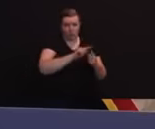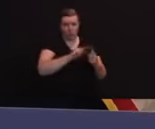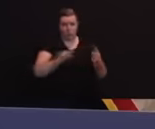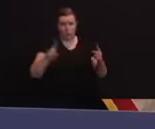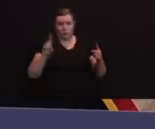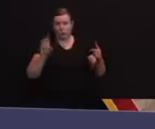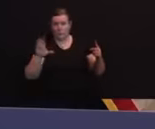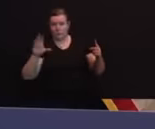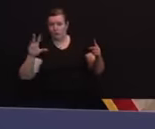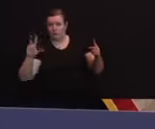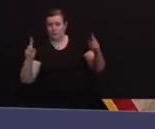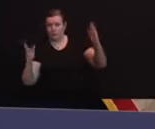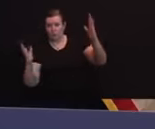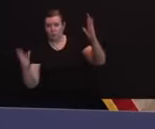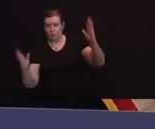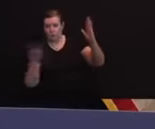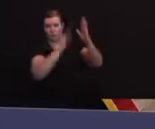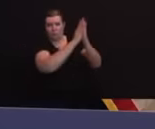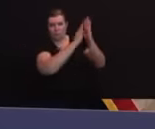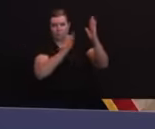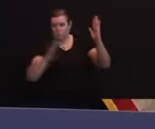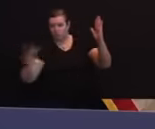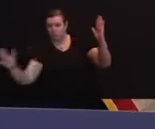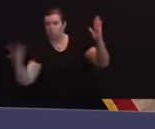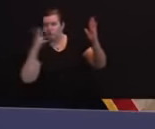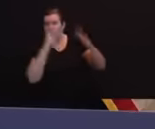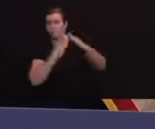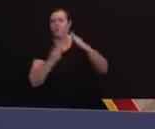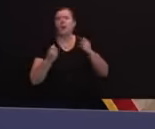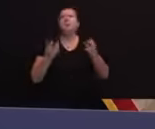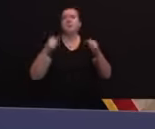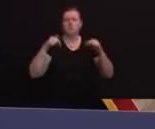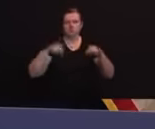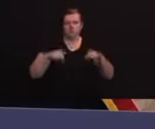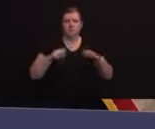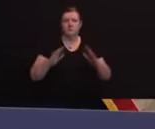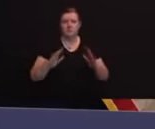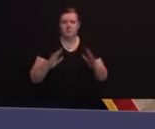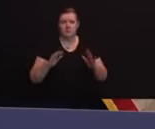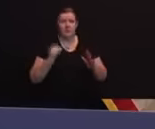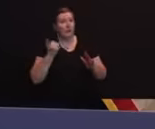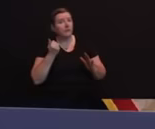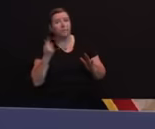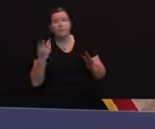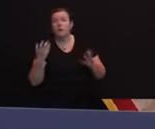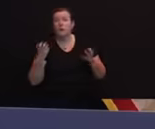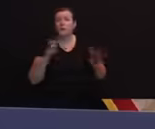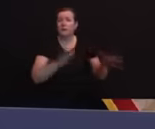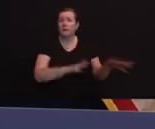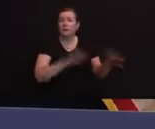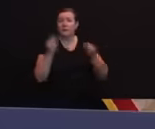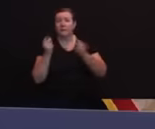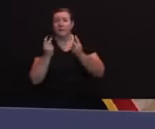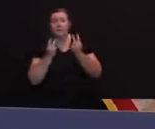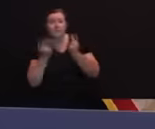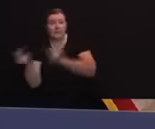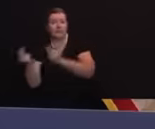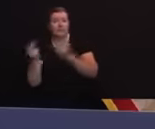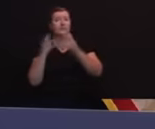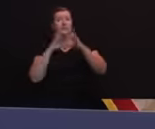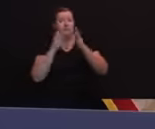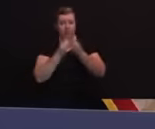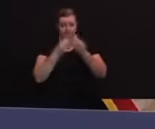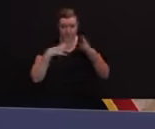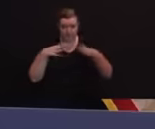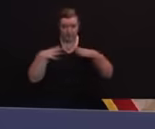a reservation process for residents who want to leave and visit families for the holiday. Reservations should be tied to the number of